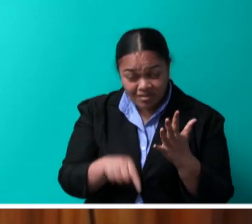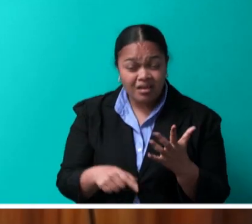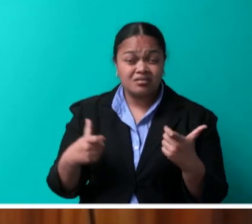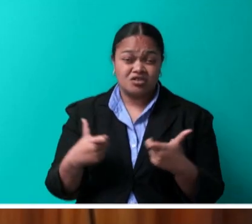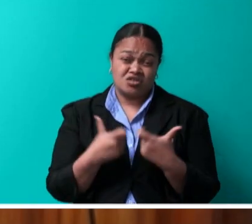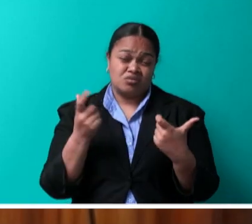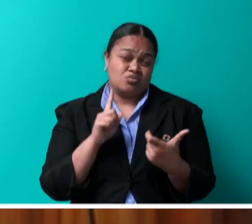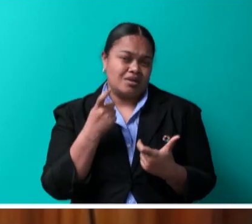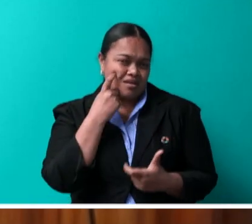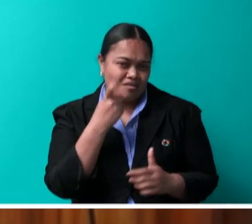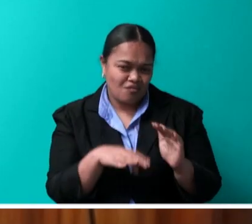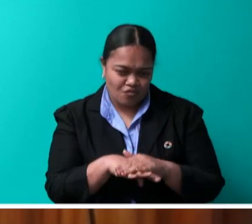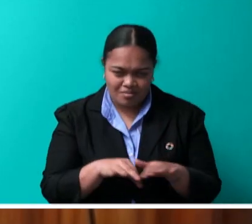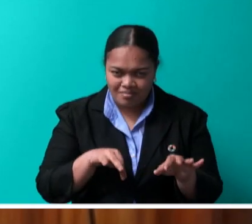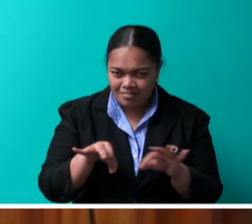careful planning,